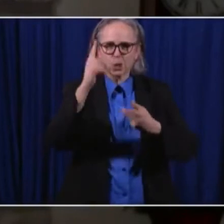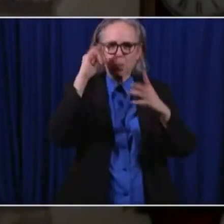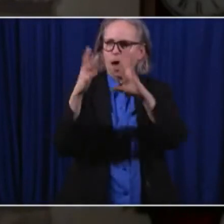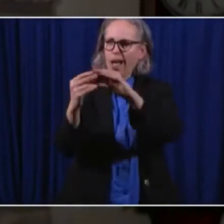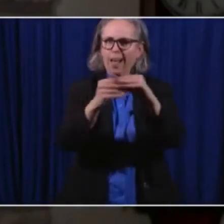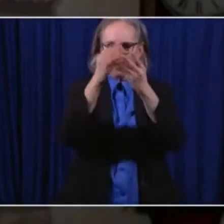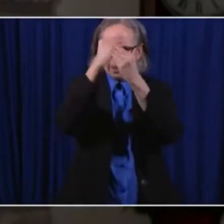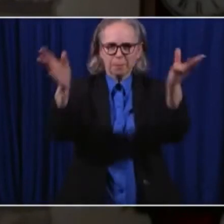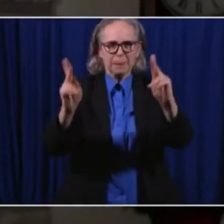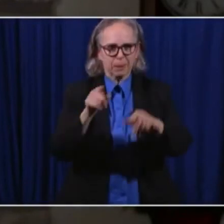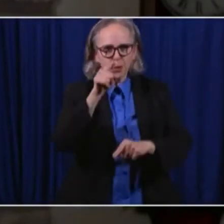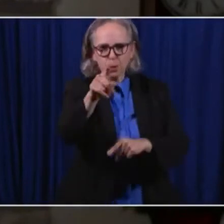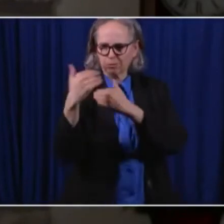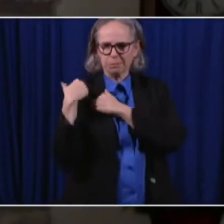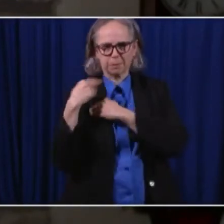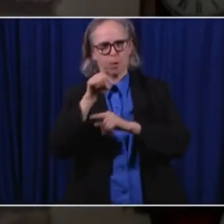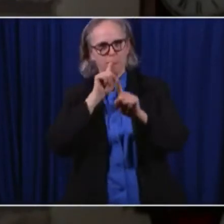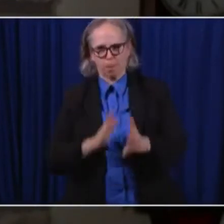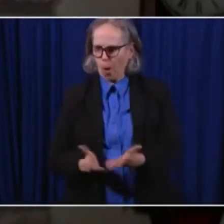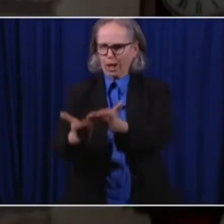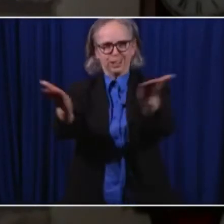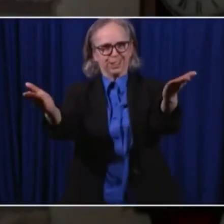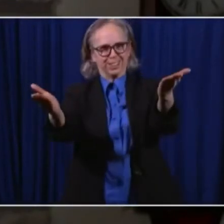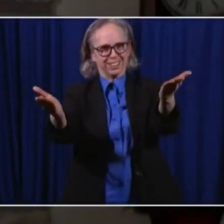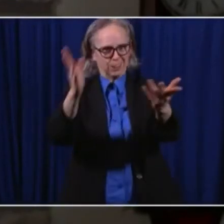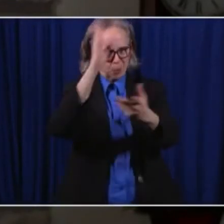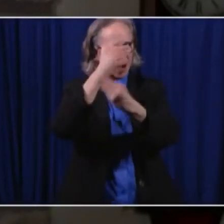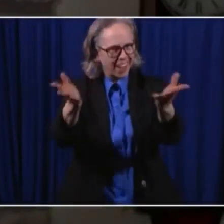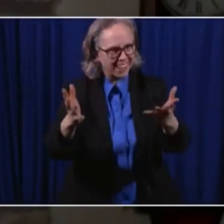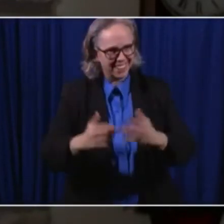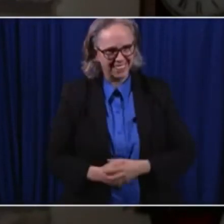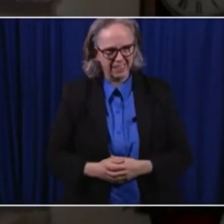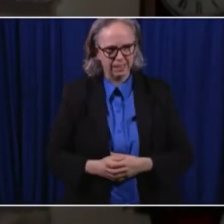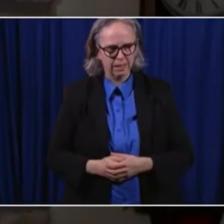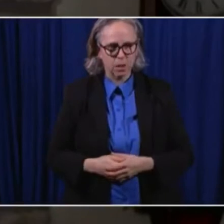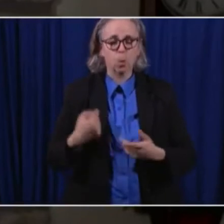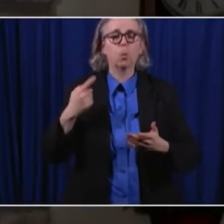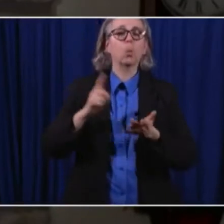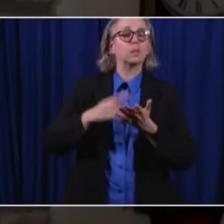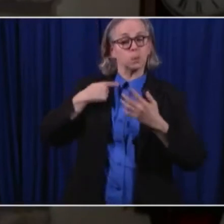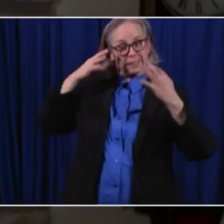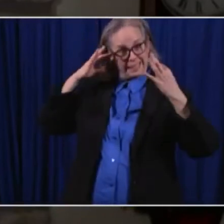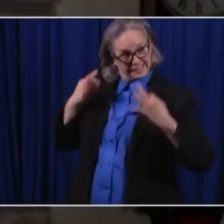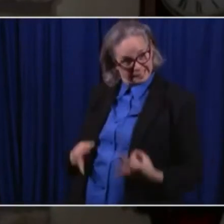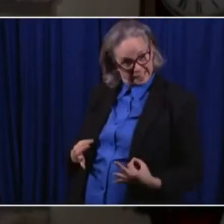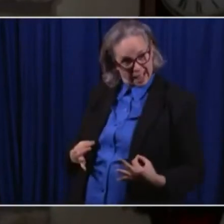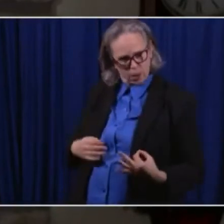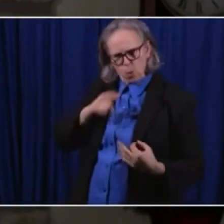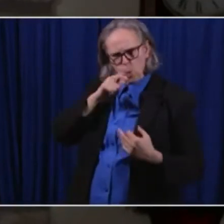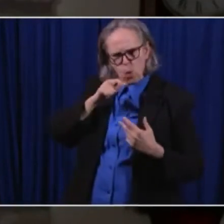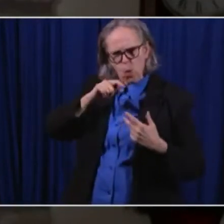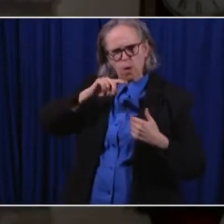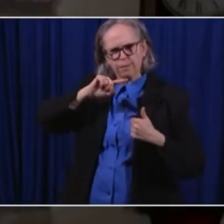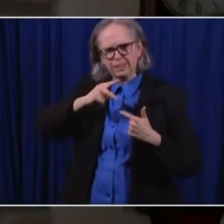news media. It will certainly not be any secret once we make that determination.